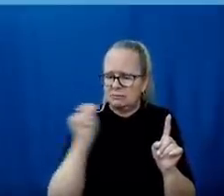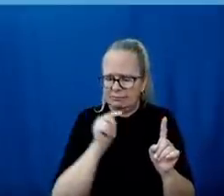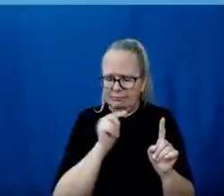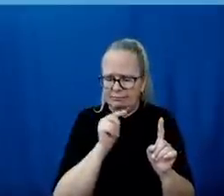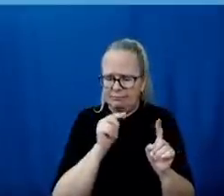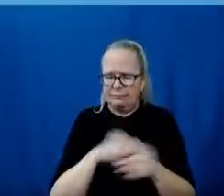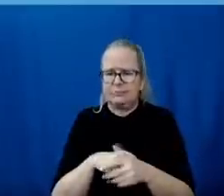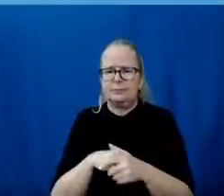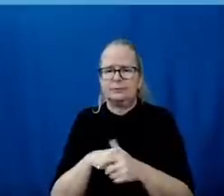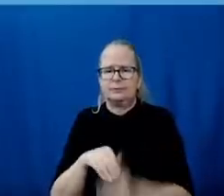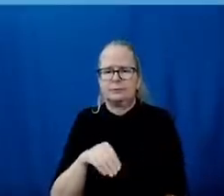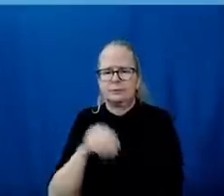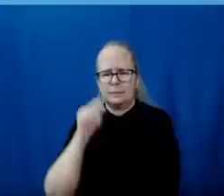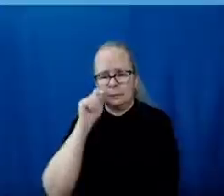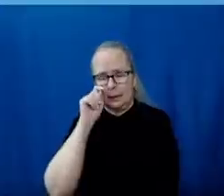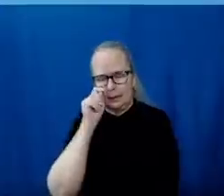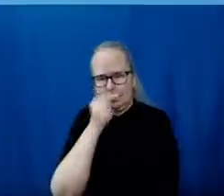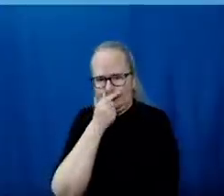So, you know,